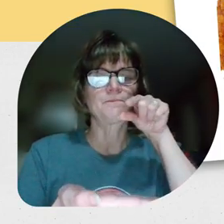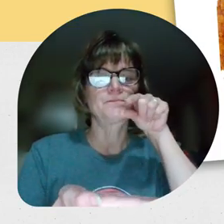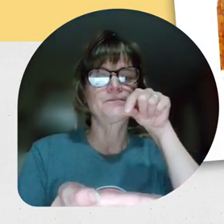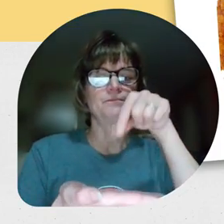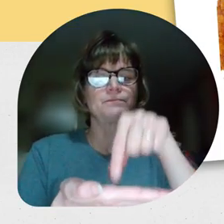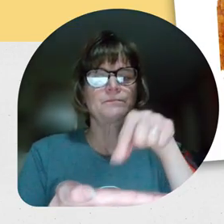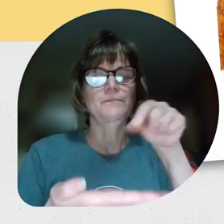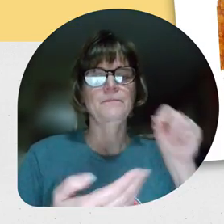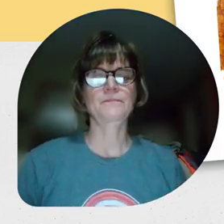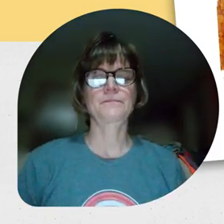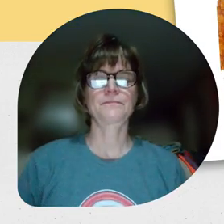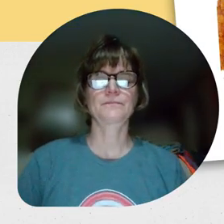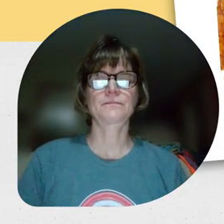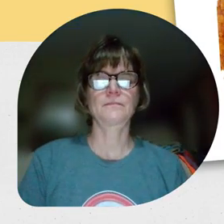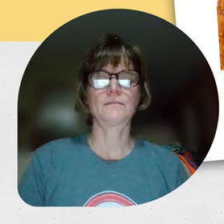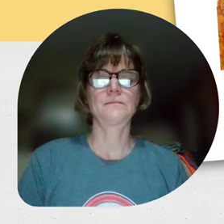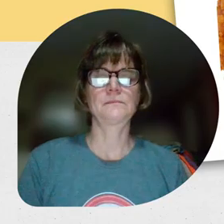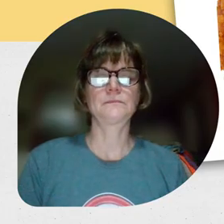chicken.